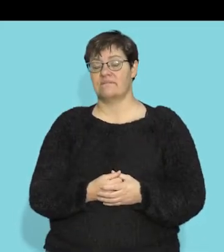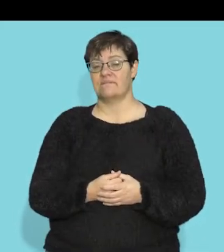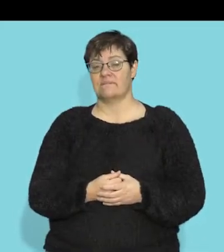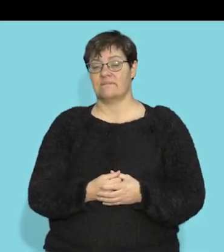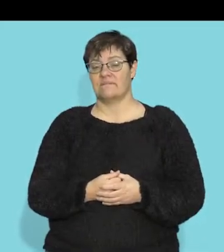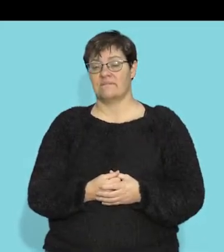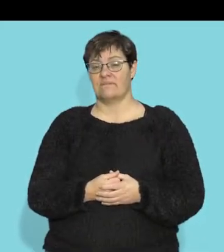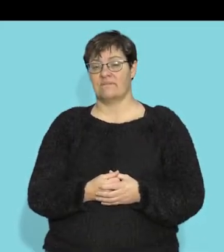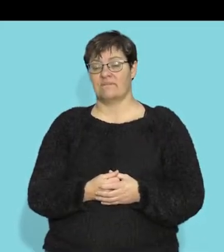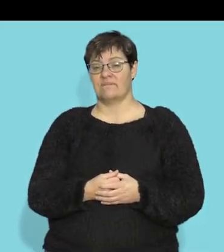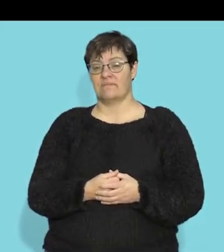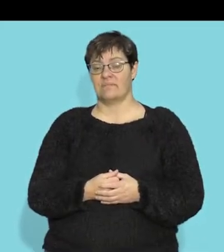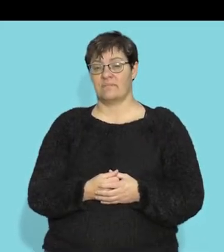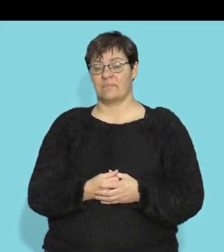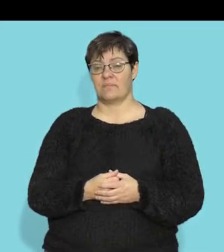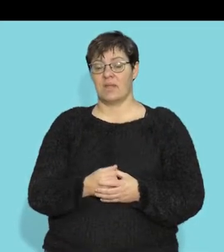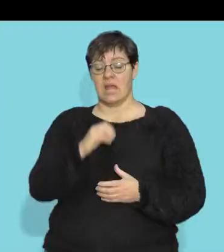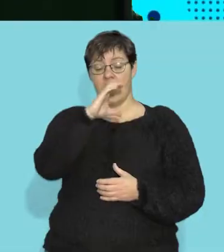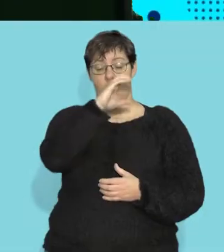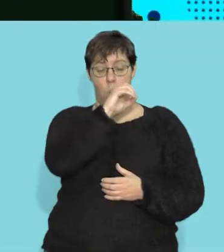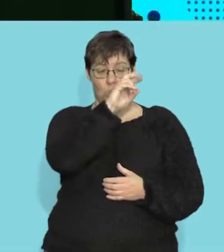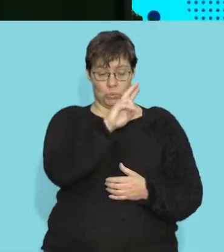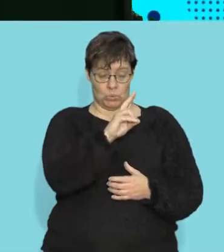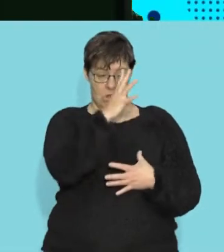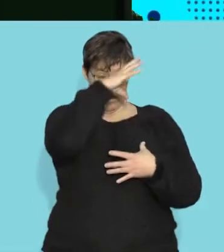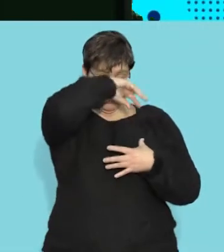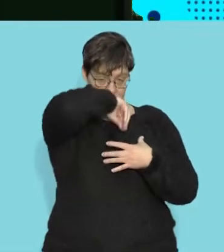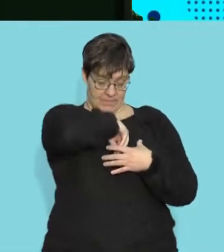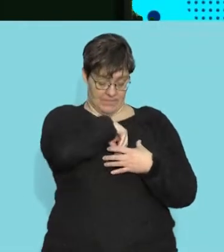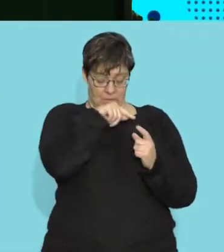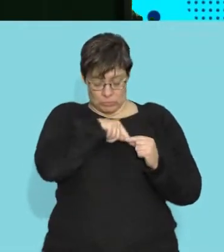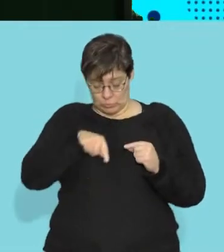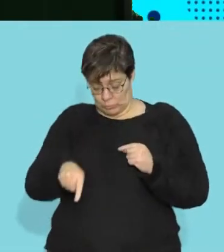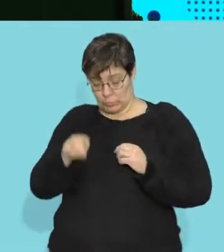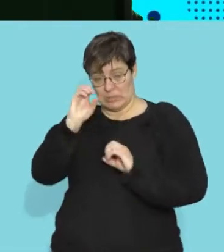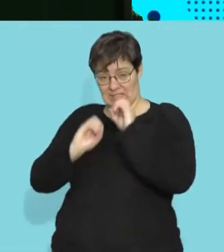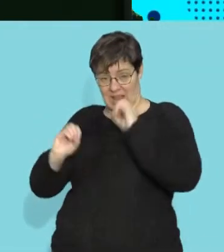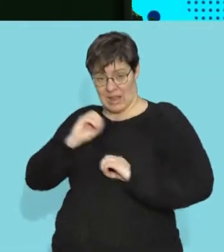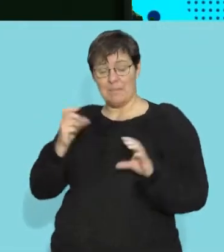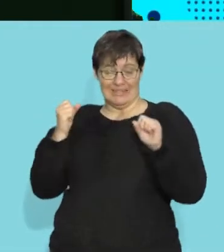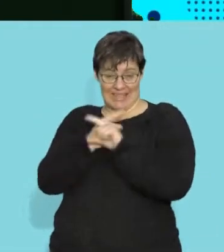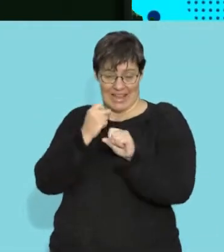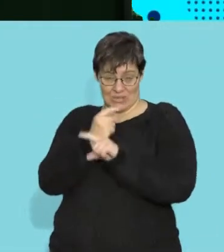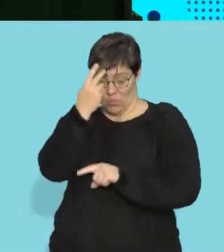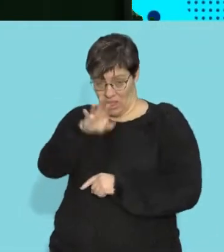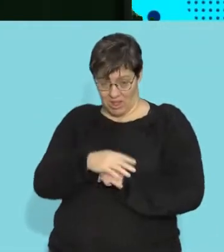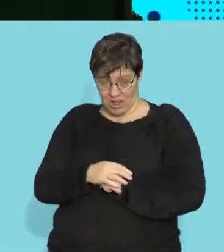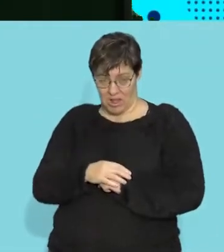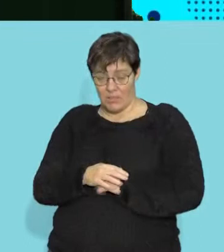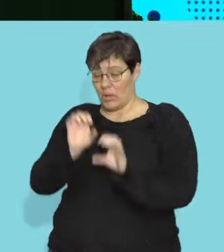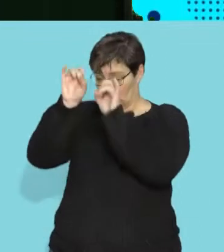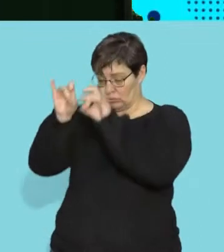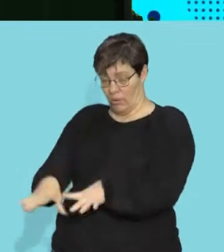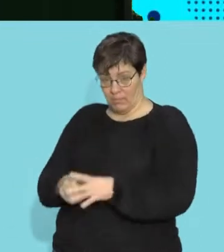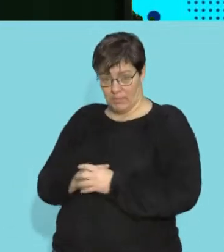I pick up, all right, when I pick up oxygen, I take oxygen to the cells. I'm a taxi, remember? And I